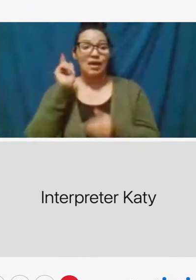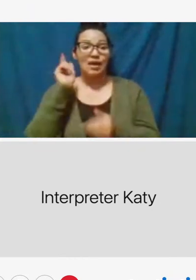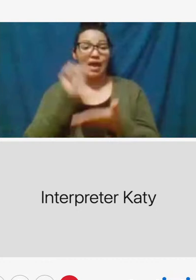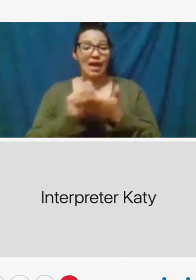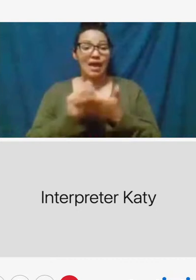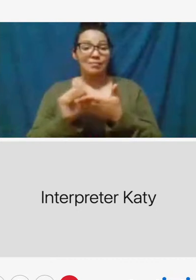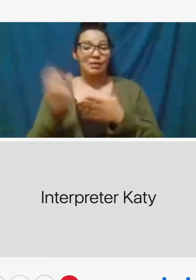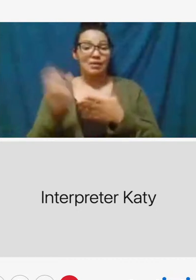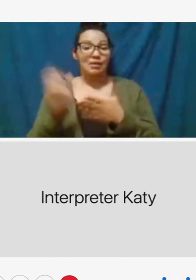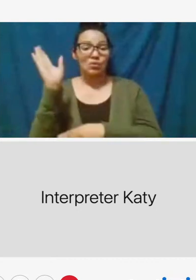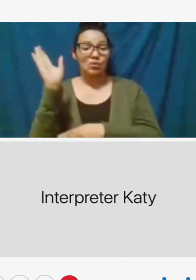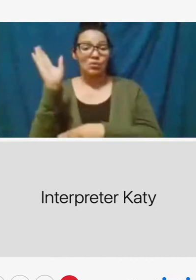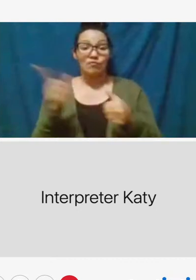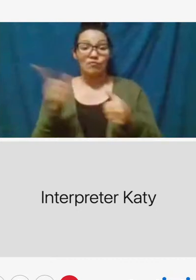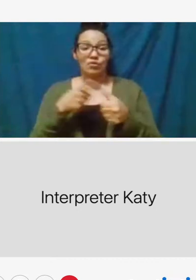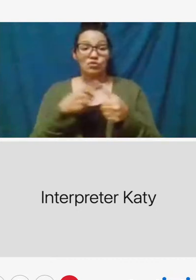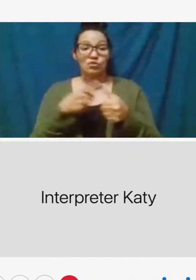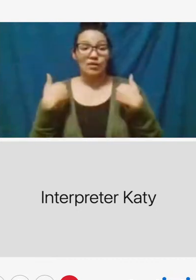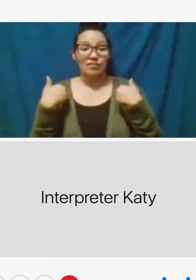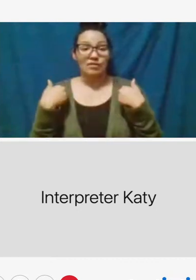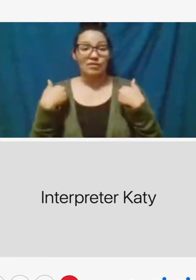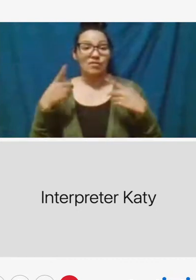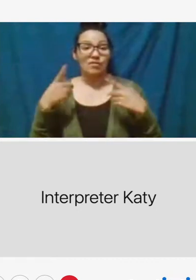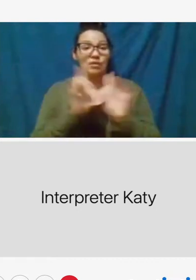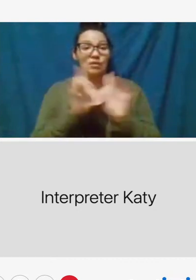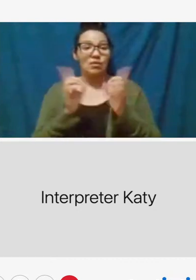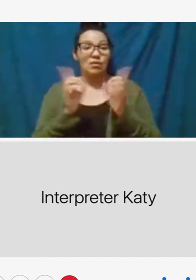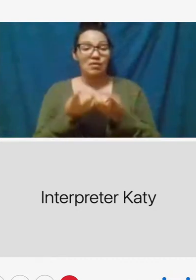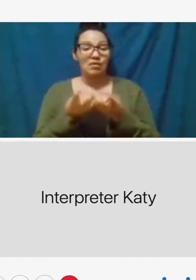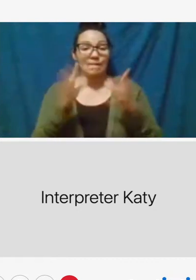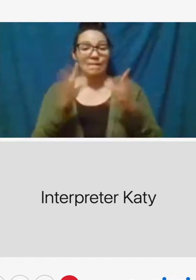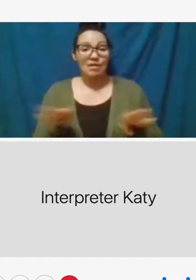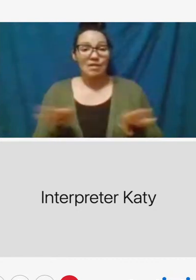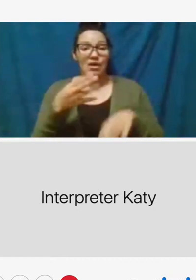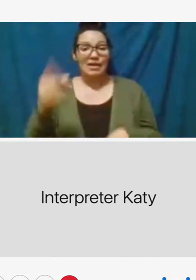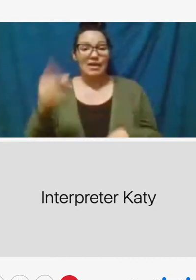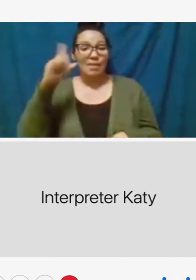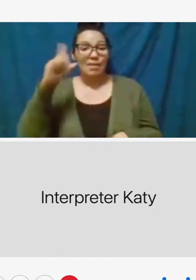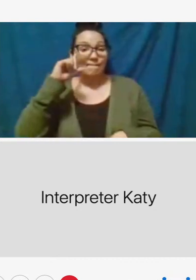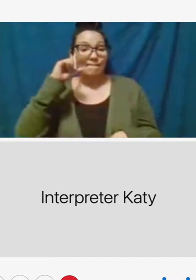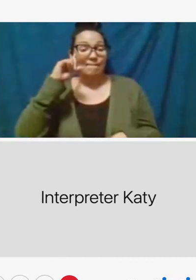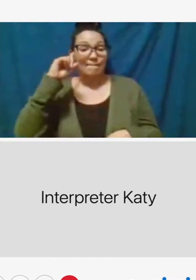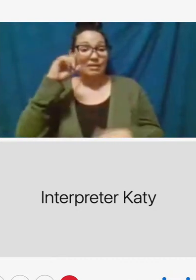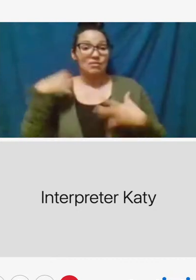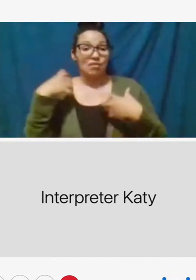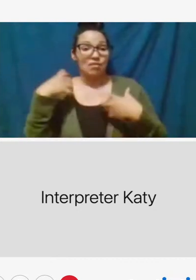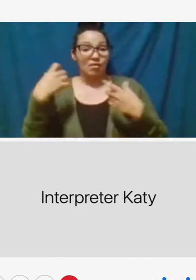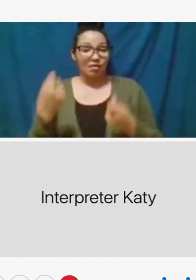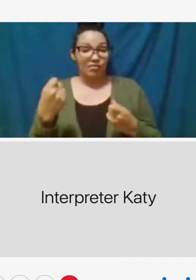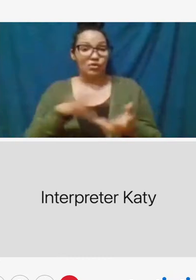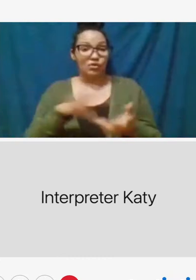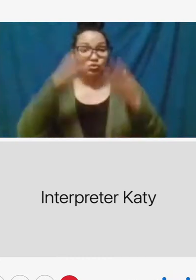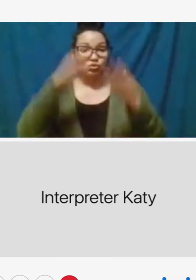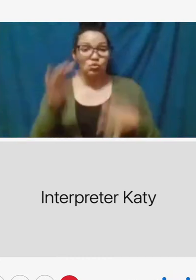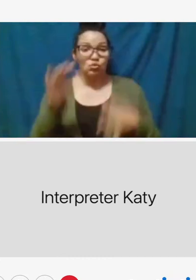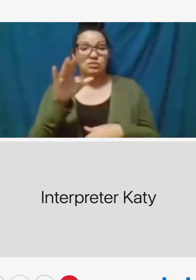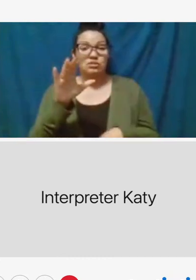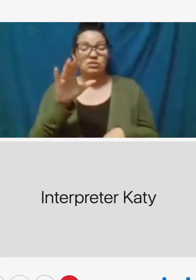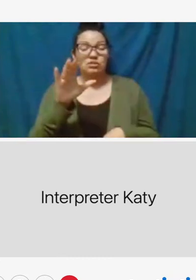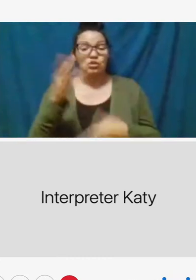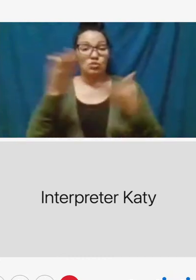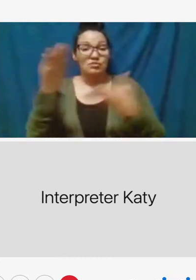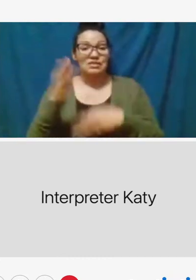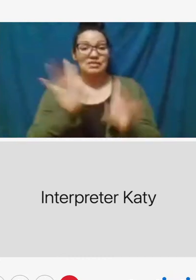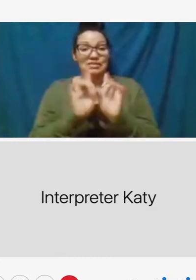of all we have the um from the Department of Behavioral and mental health uh student services division we have Antonio